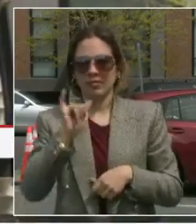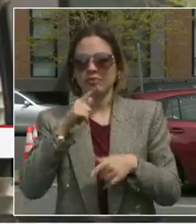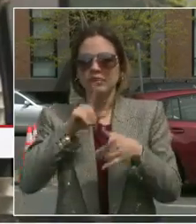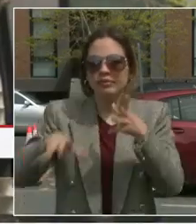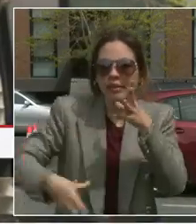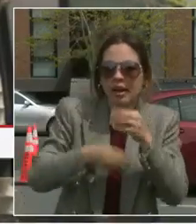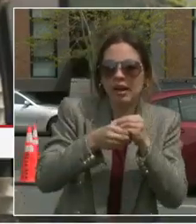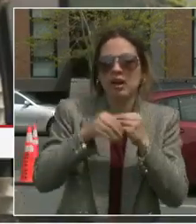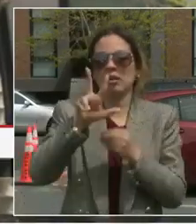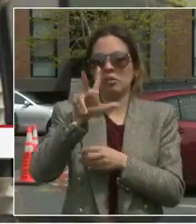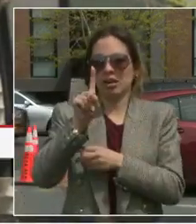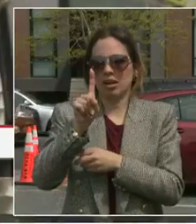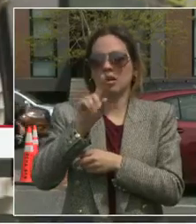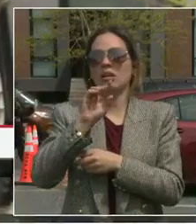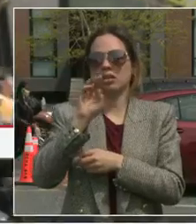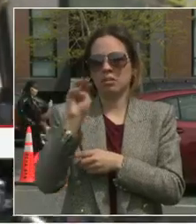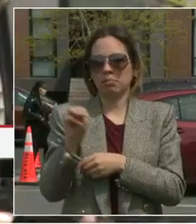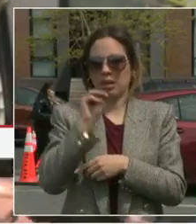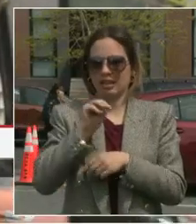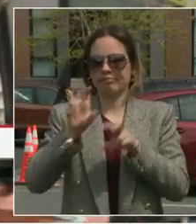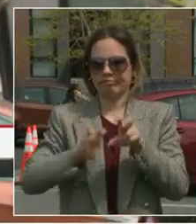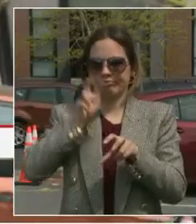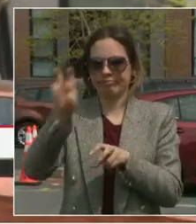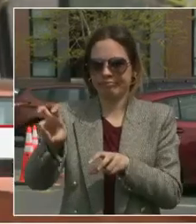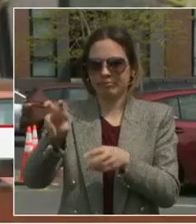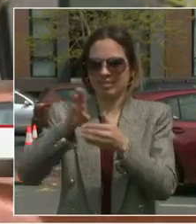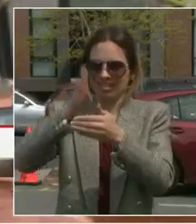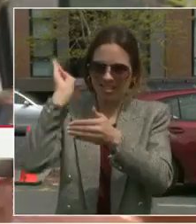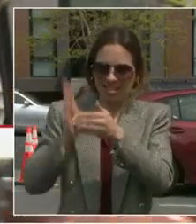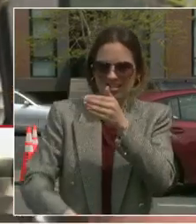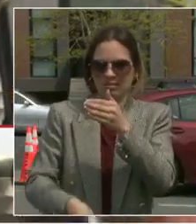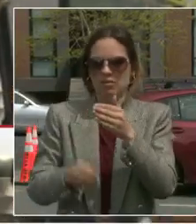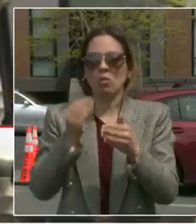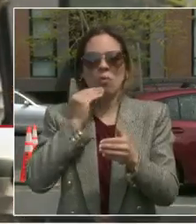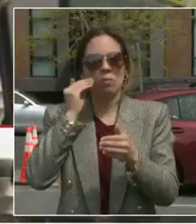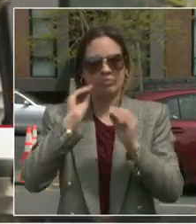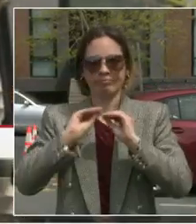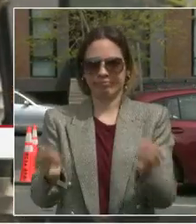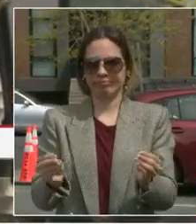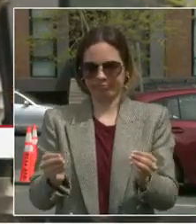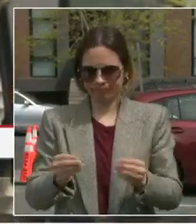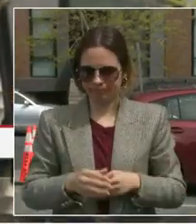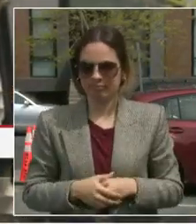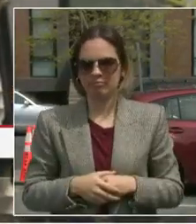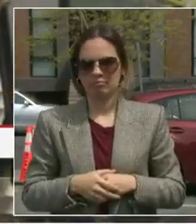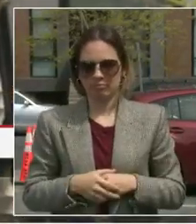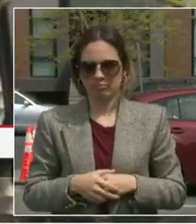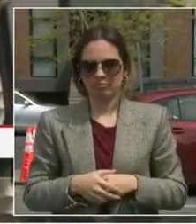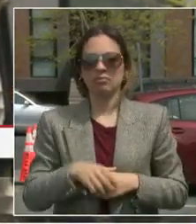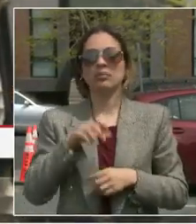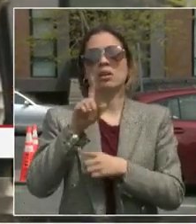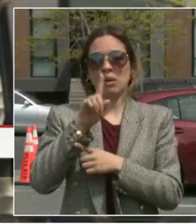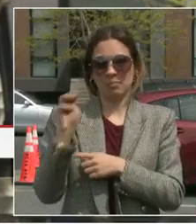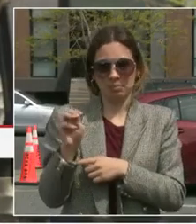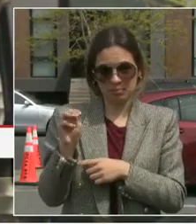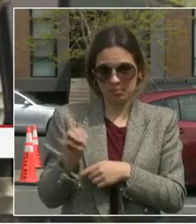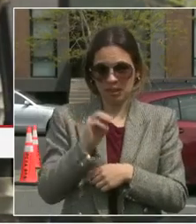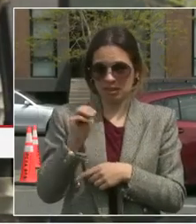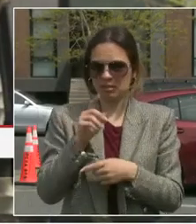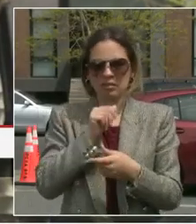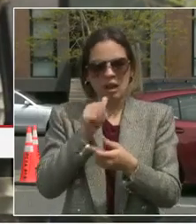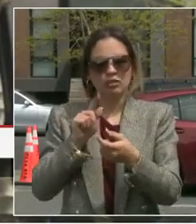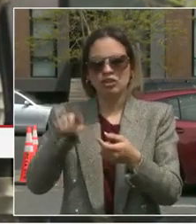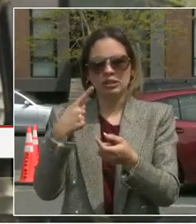million to end chronic homelessness. This $31 million not only funds